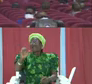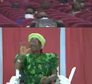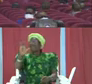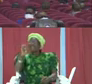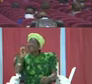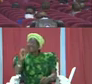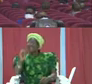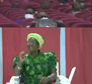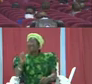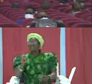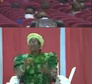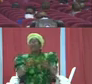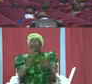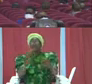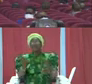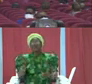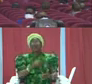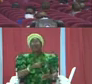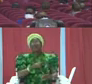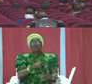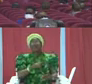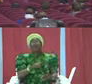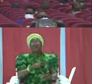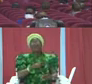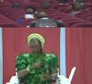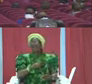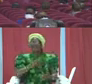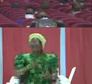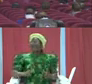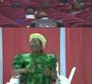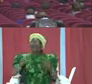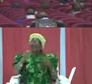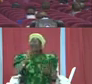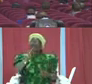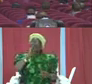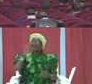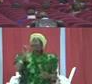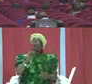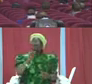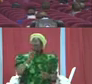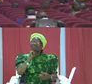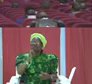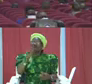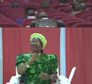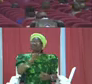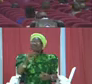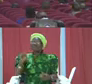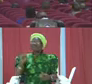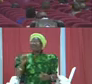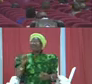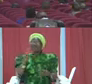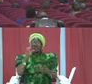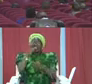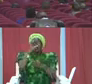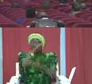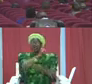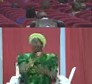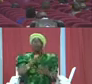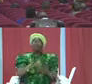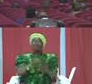is not a sprint. It is a marathon.